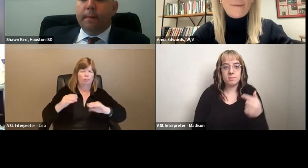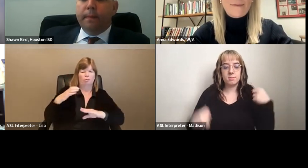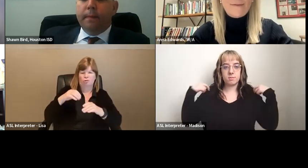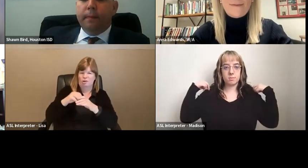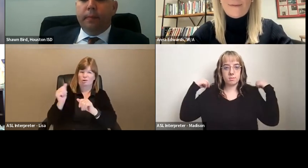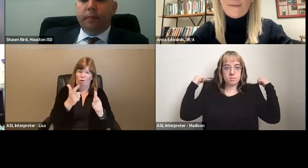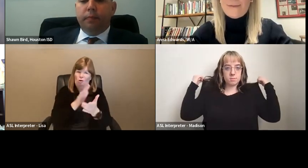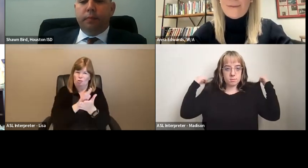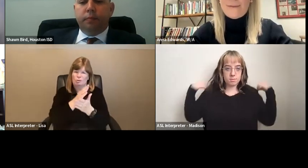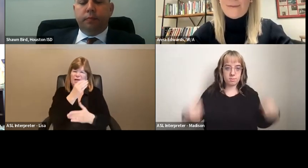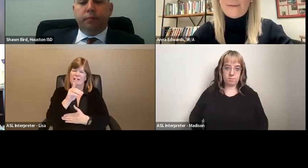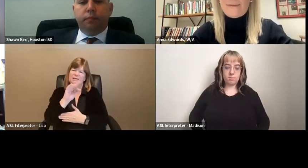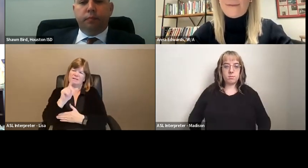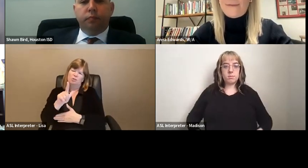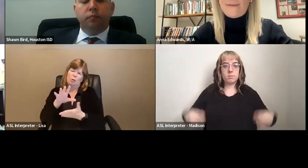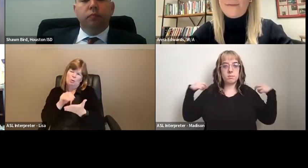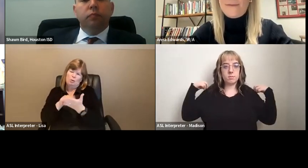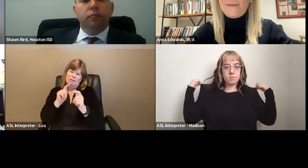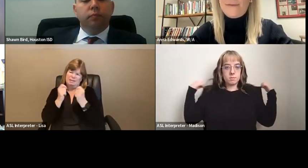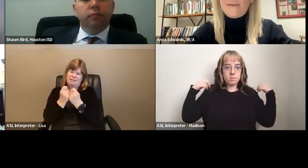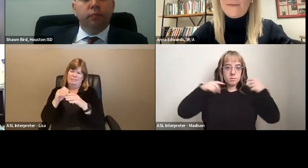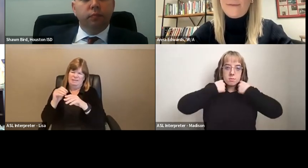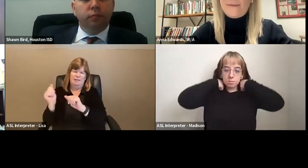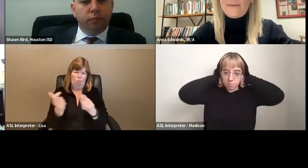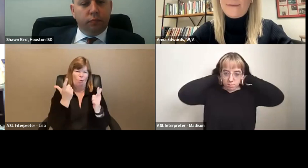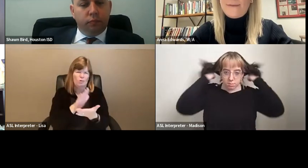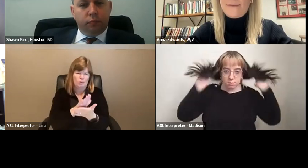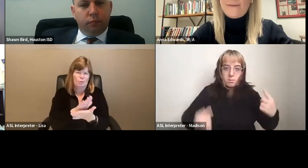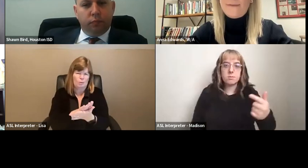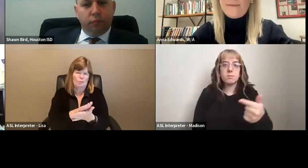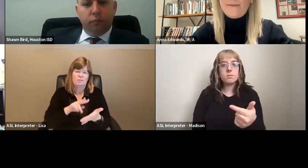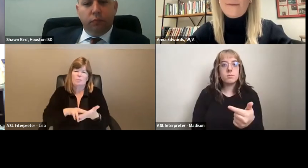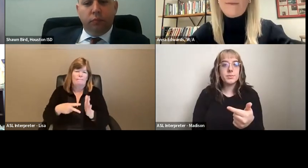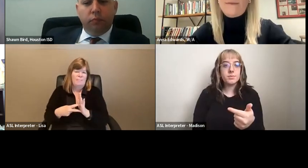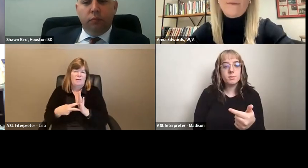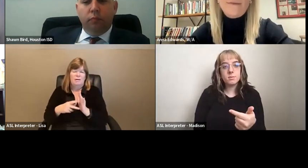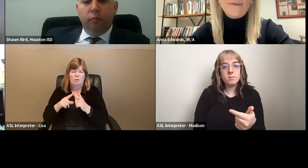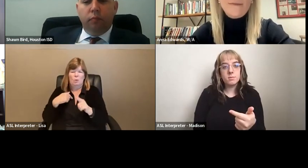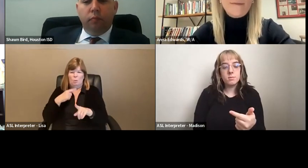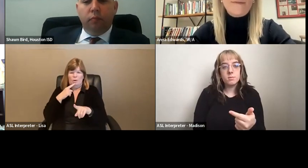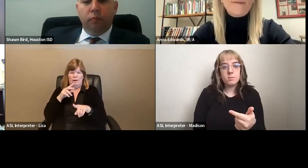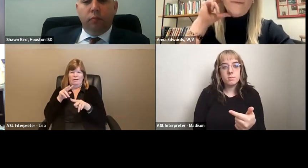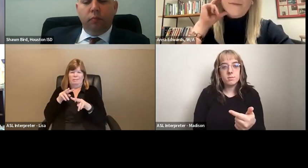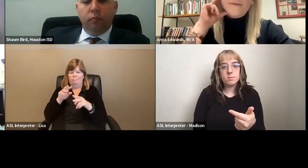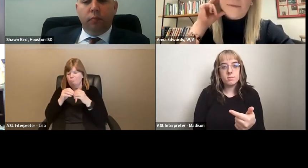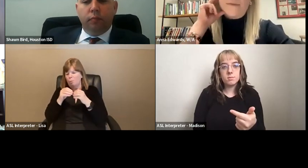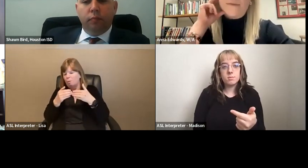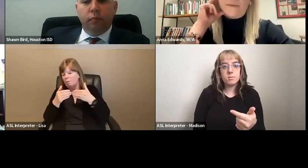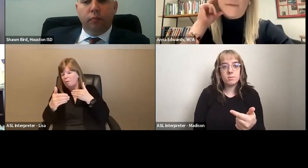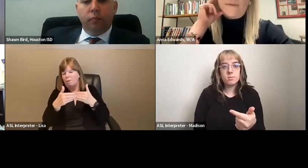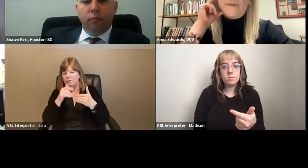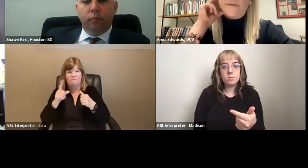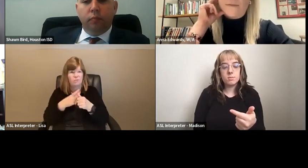and digital learning teams in all schools. And so when we look at beyond that initial